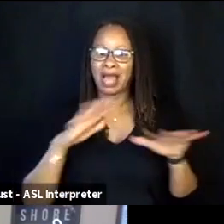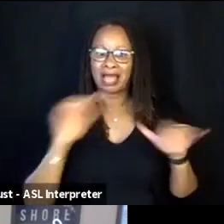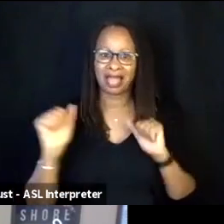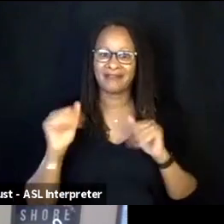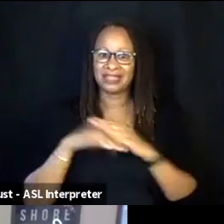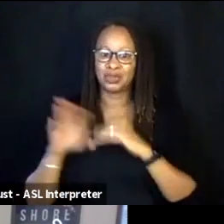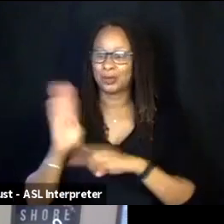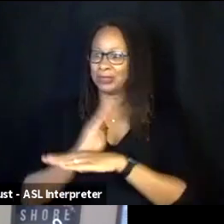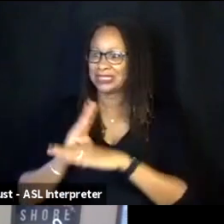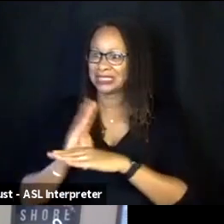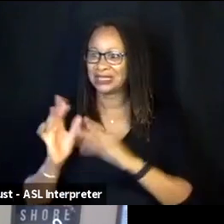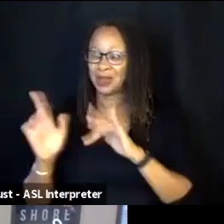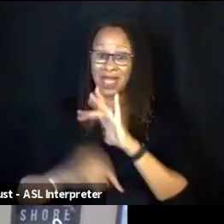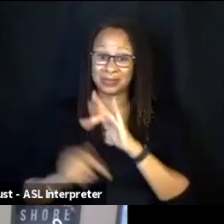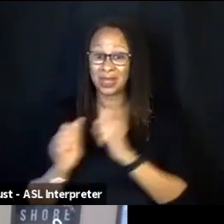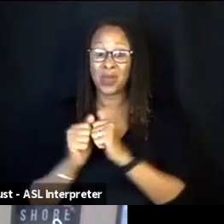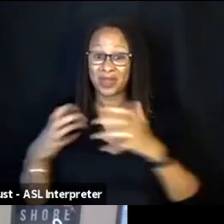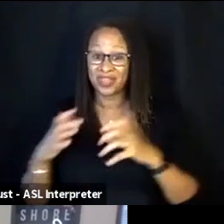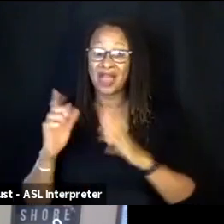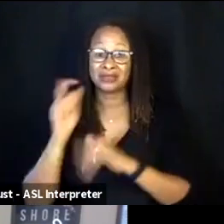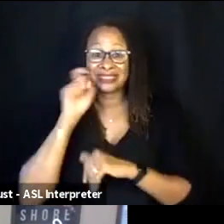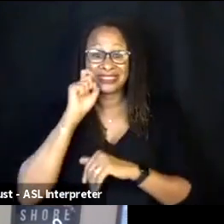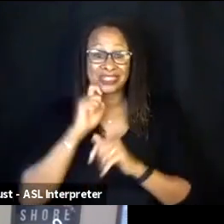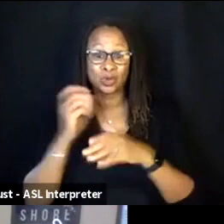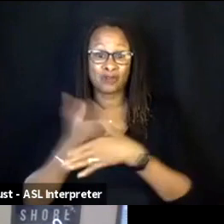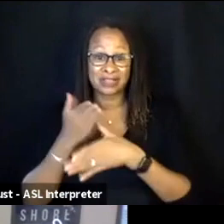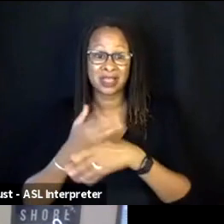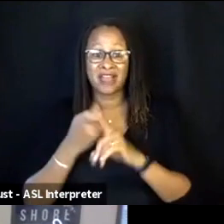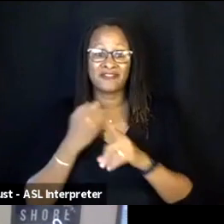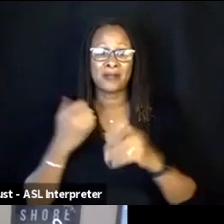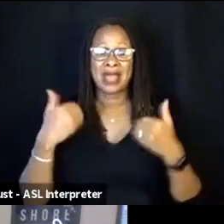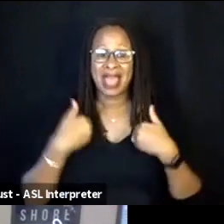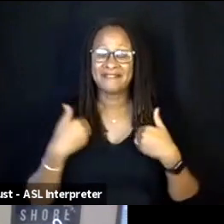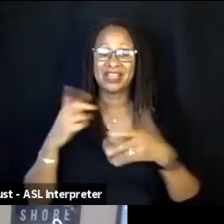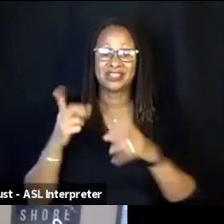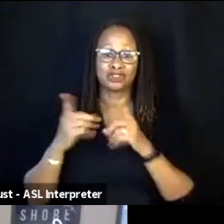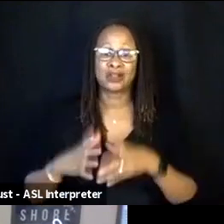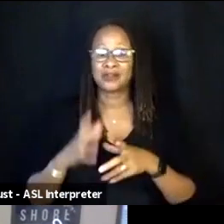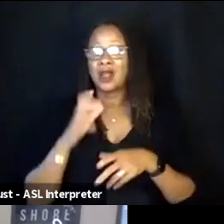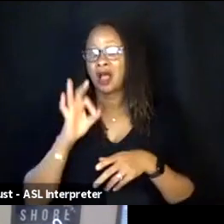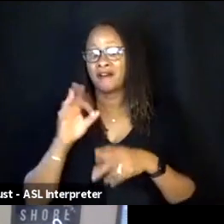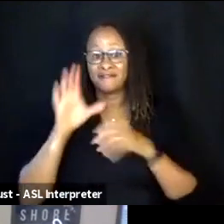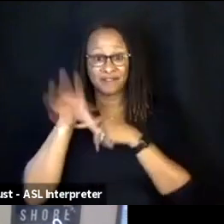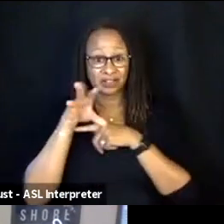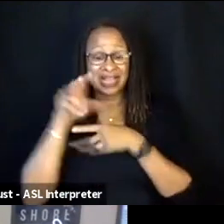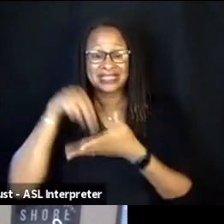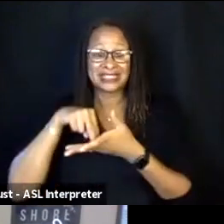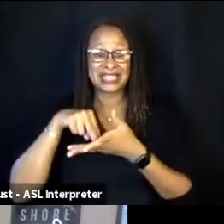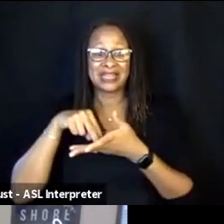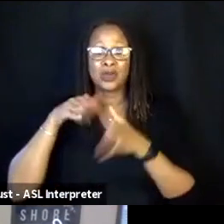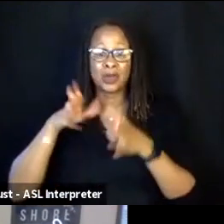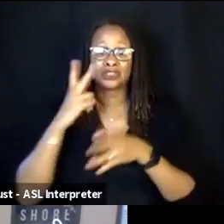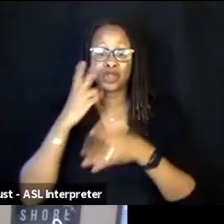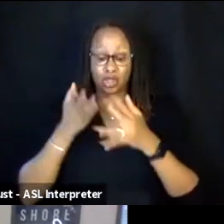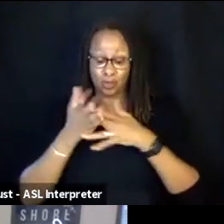an industry absent sexual harassment. So from having a director of photography have me stand in a way so that he could look through